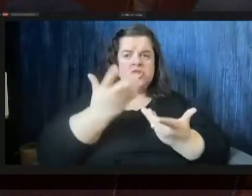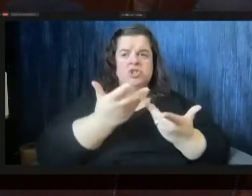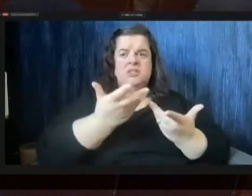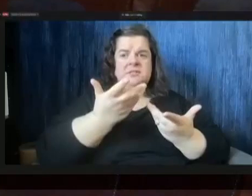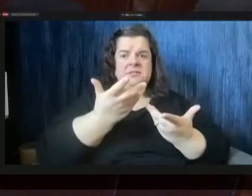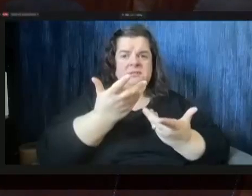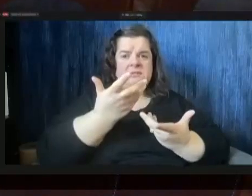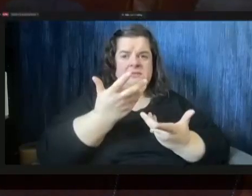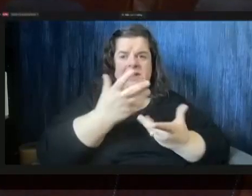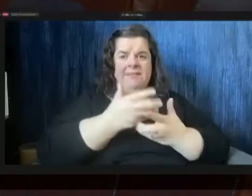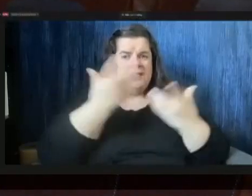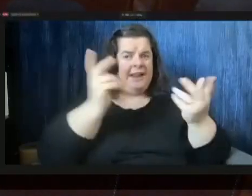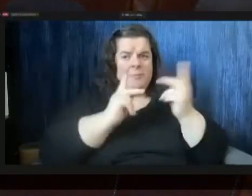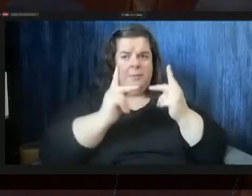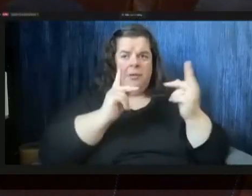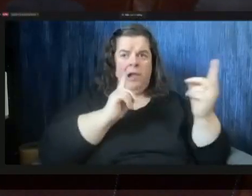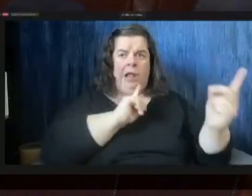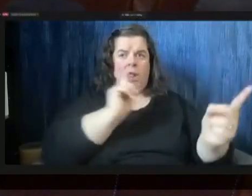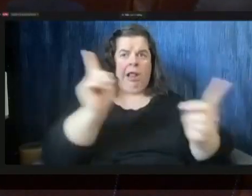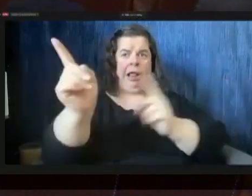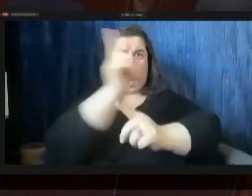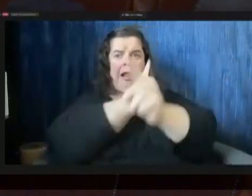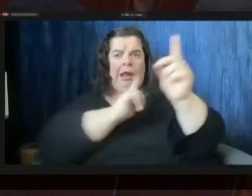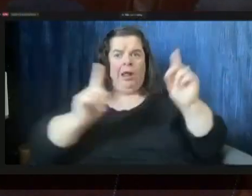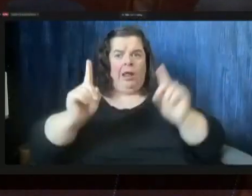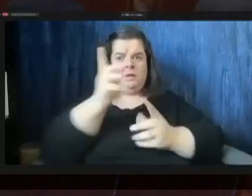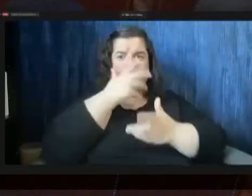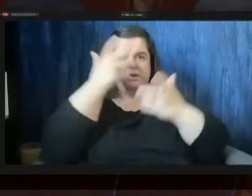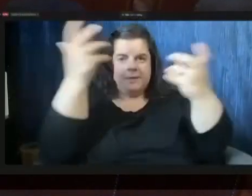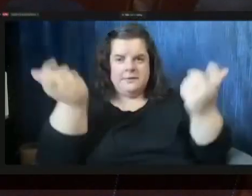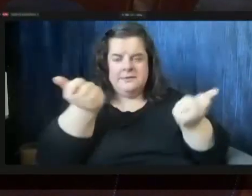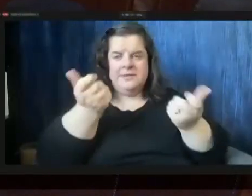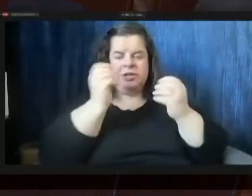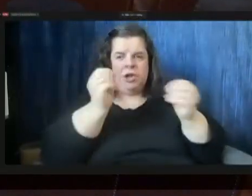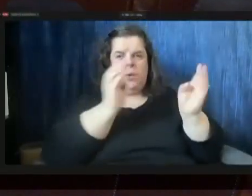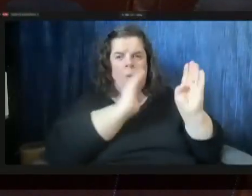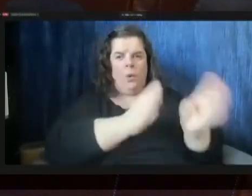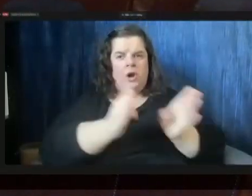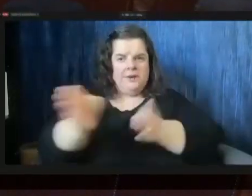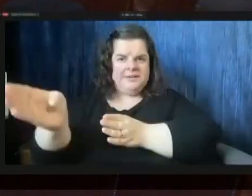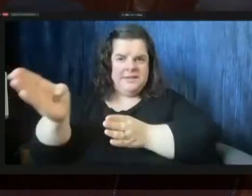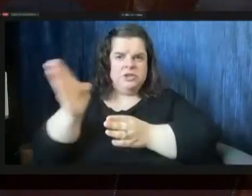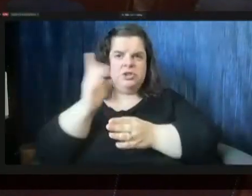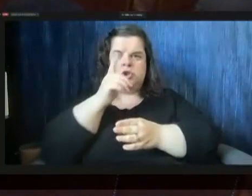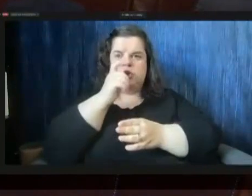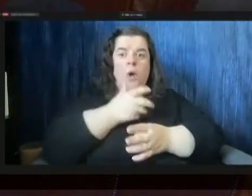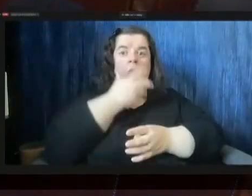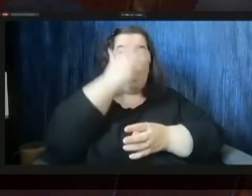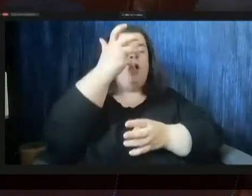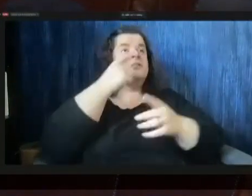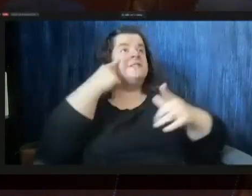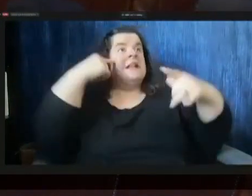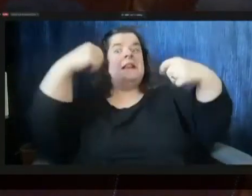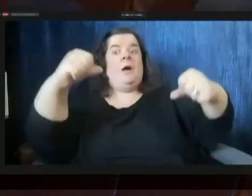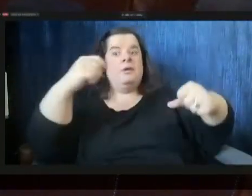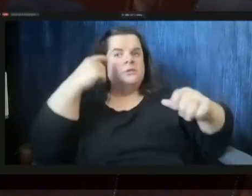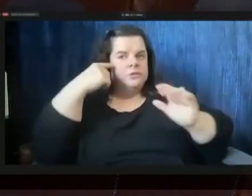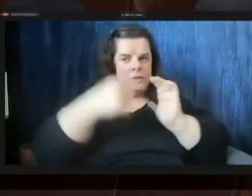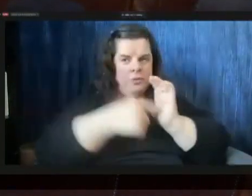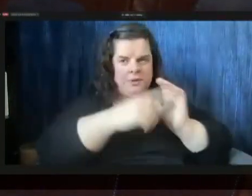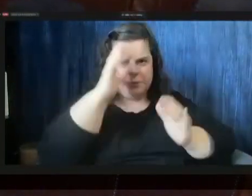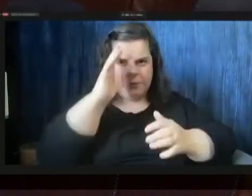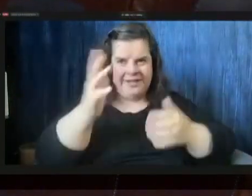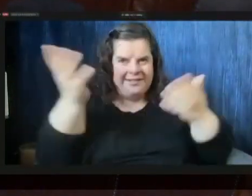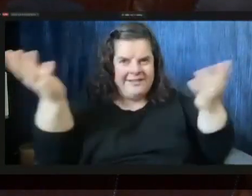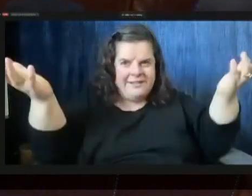around screaming, and no real organization to it. Who hollers the loudest is going to get noticed.